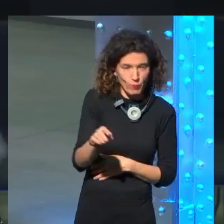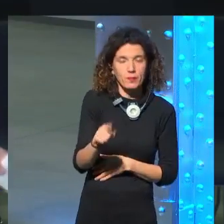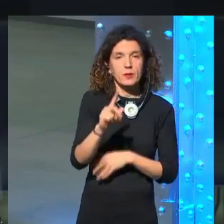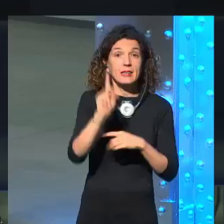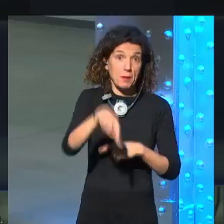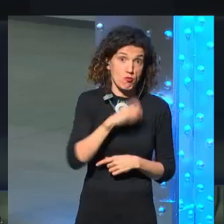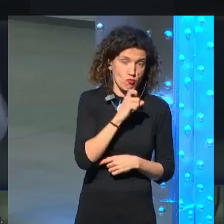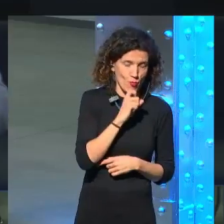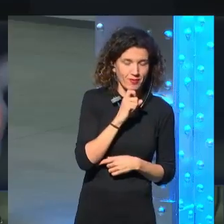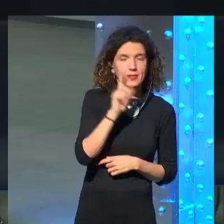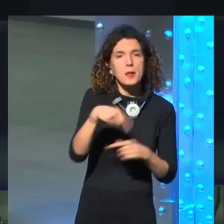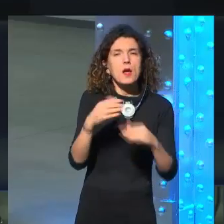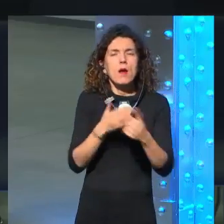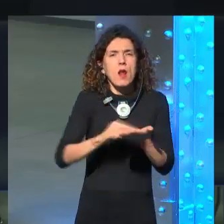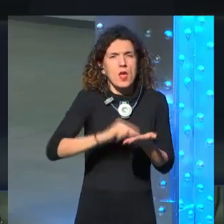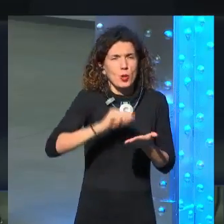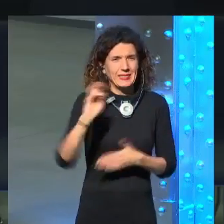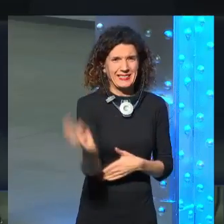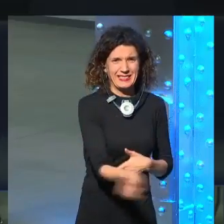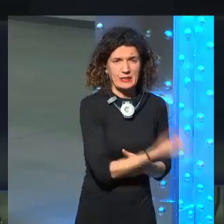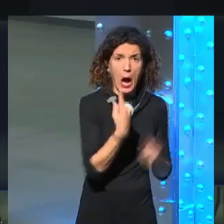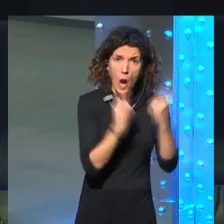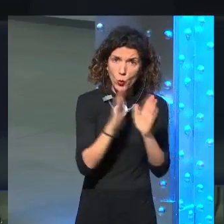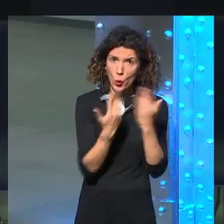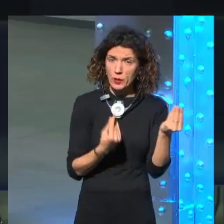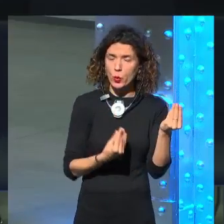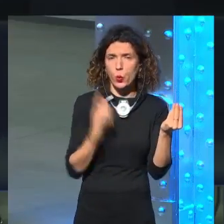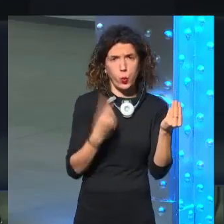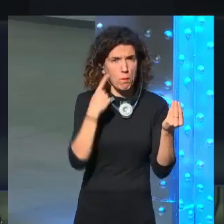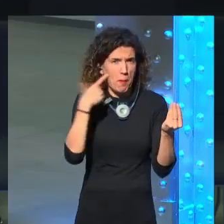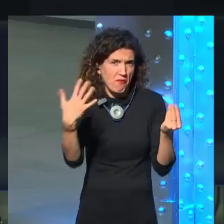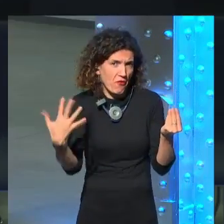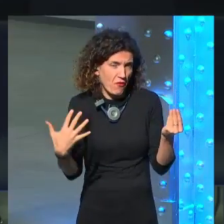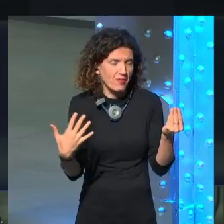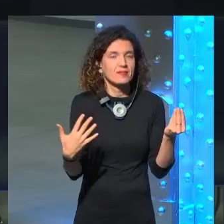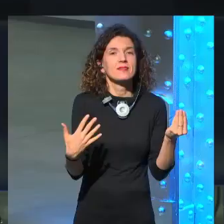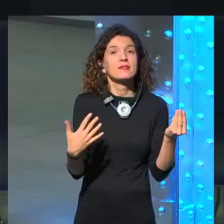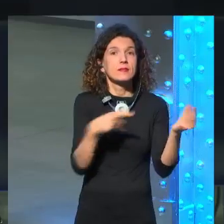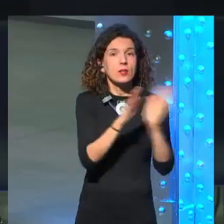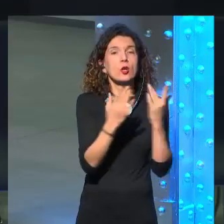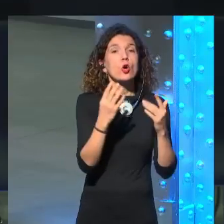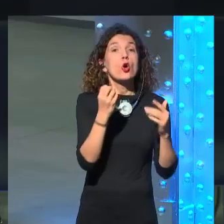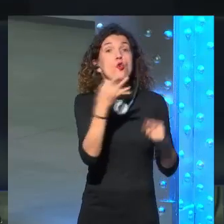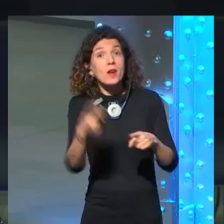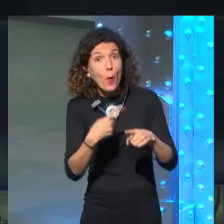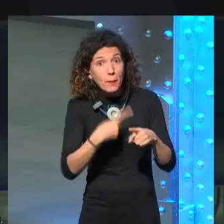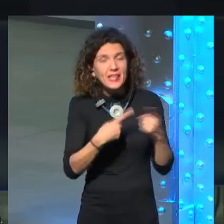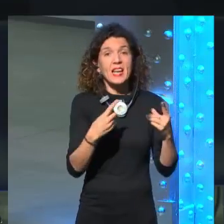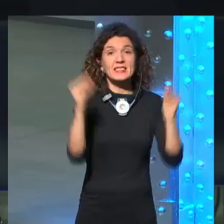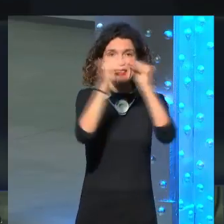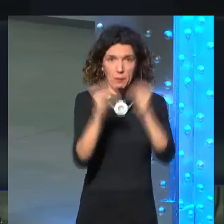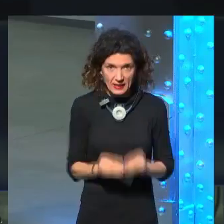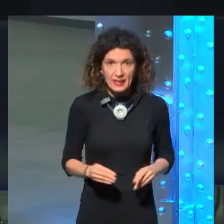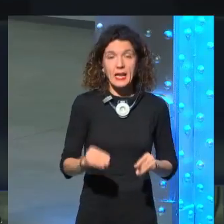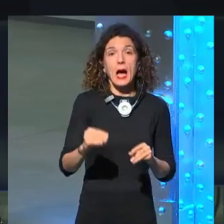in what way. And he has also written several books, some of them very successful, like, for